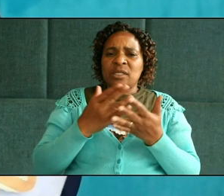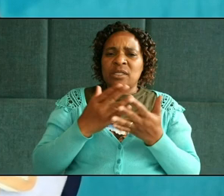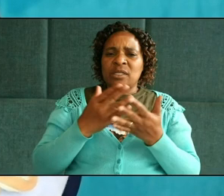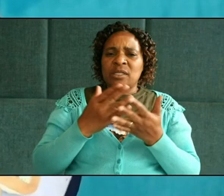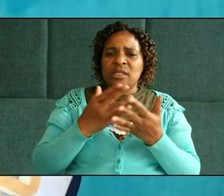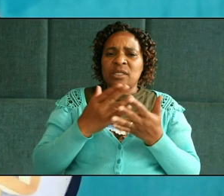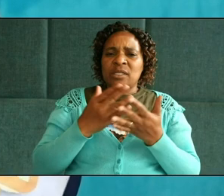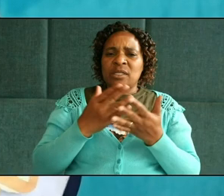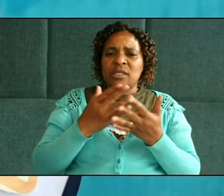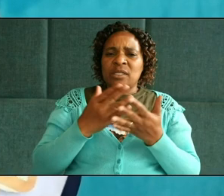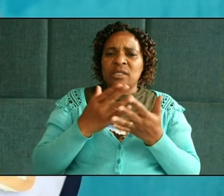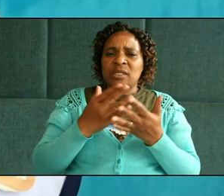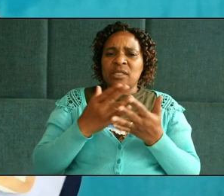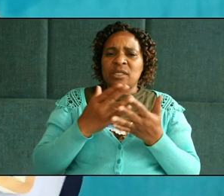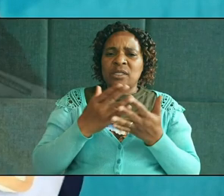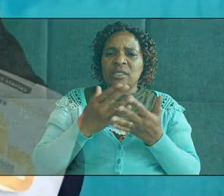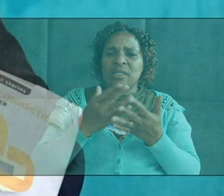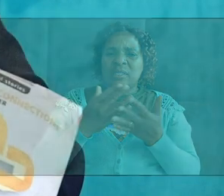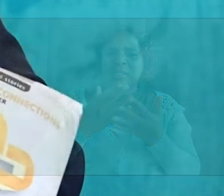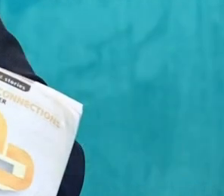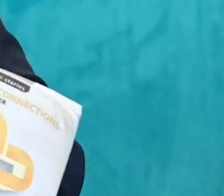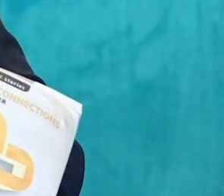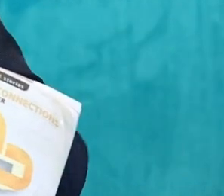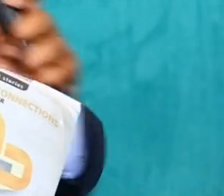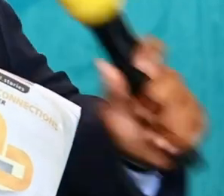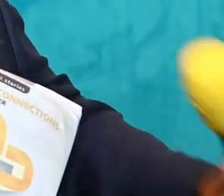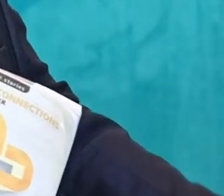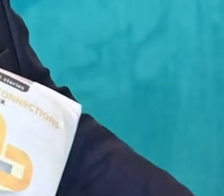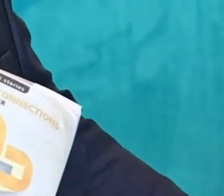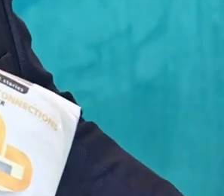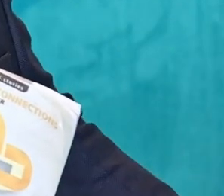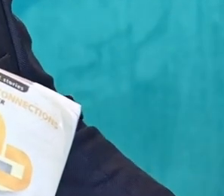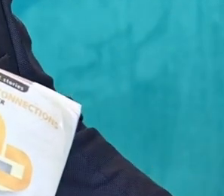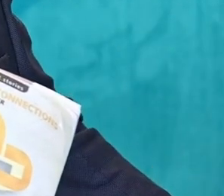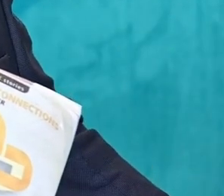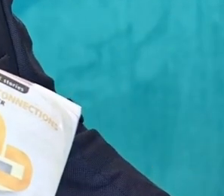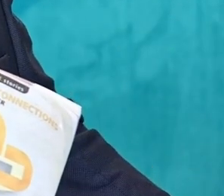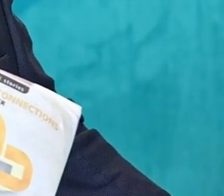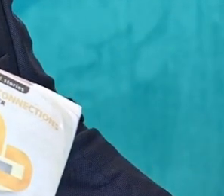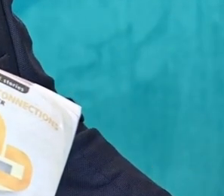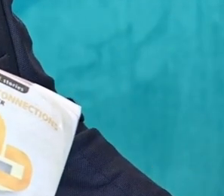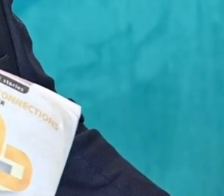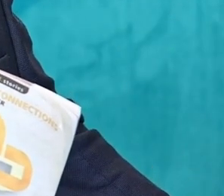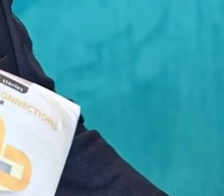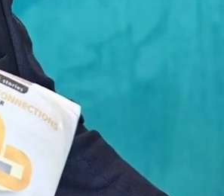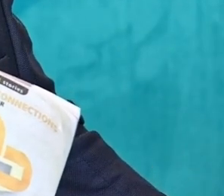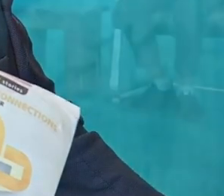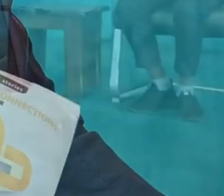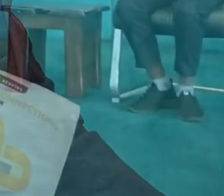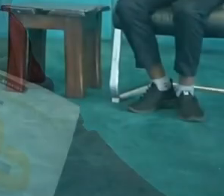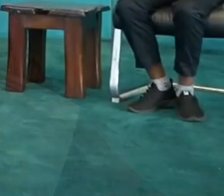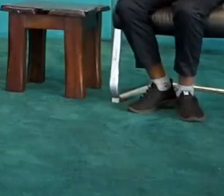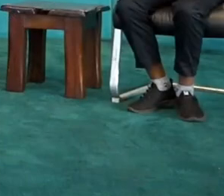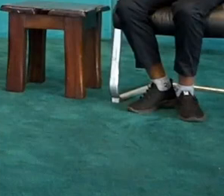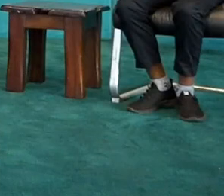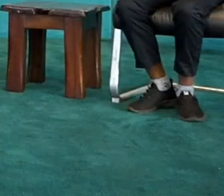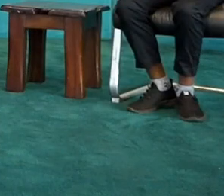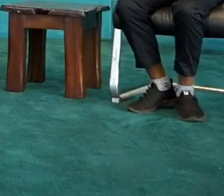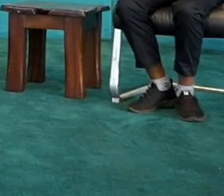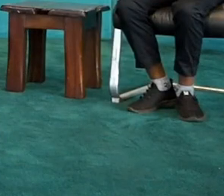God, He will for sure give me rest. Amen. For me, I'll also take Psalms 46, verse